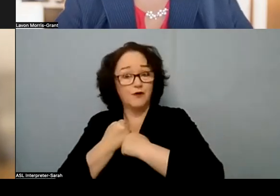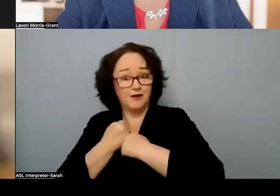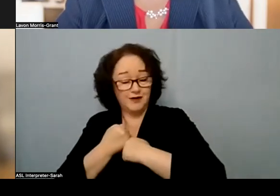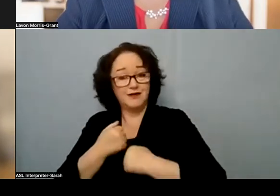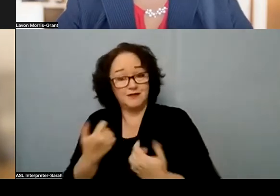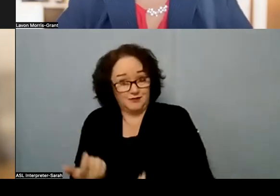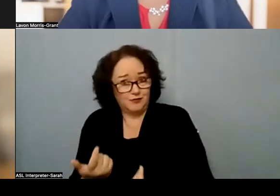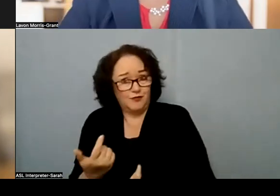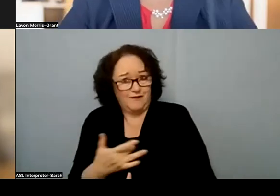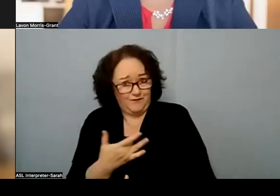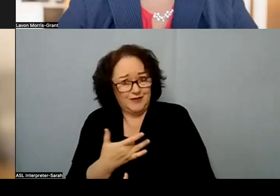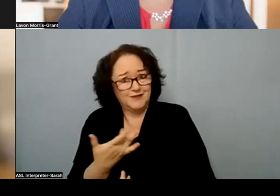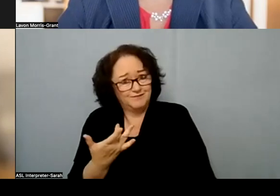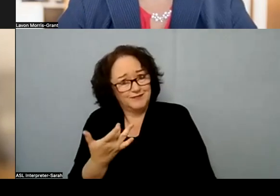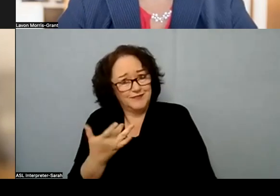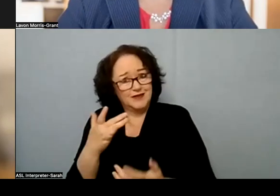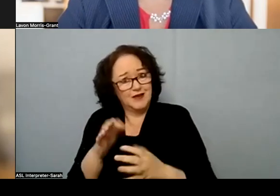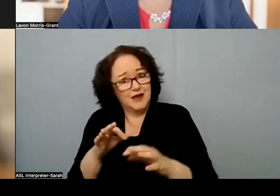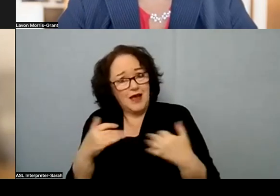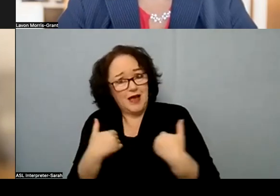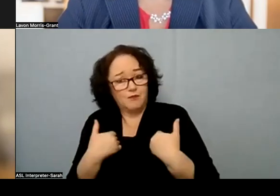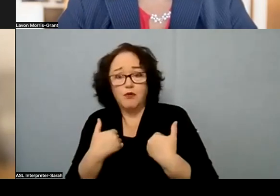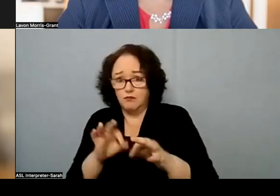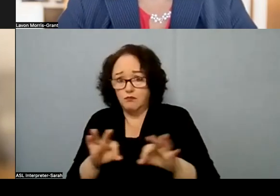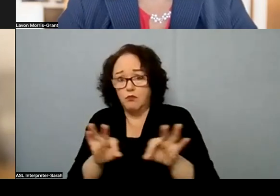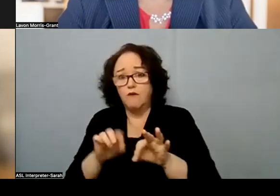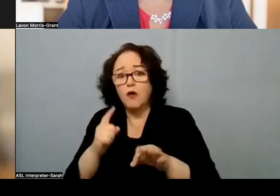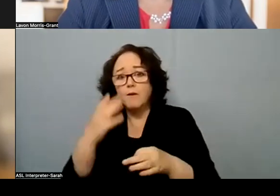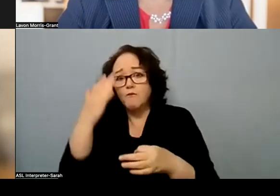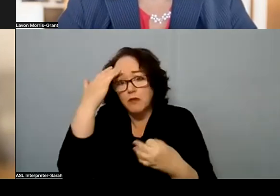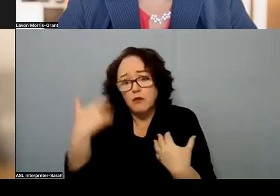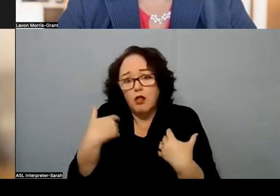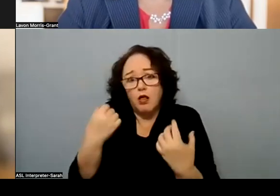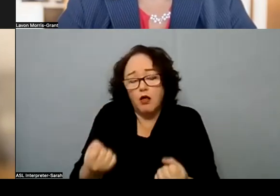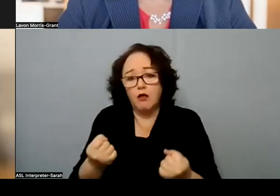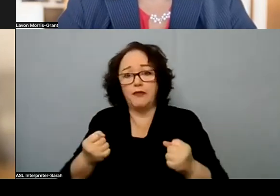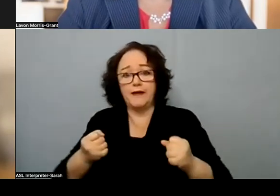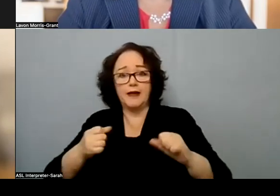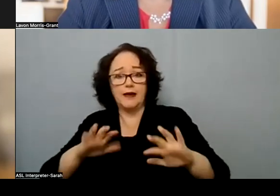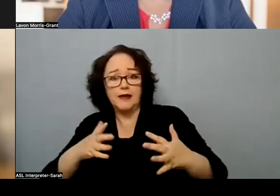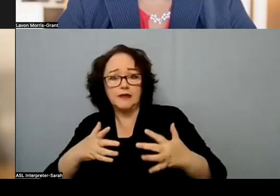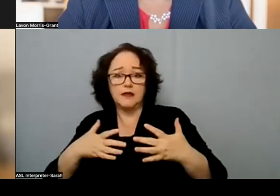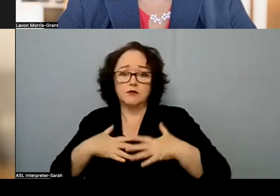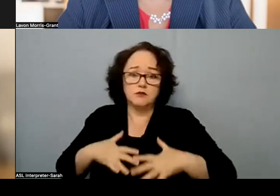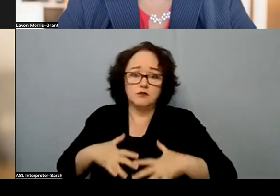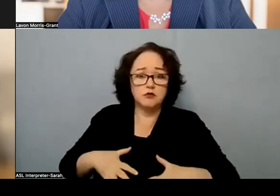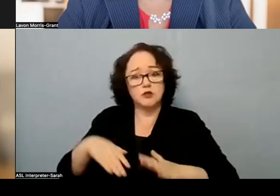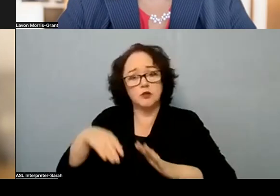for a mental health reason, like anxiety or depression or whatever, I can get